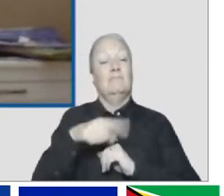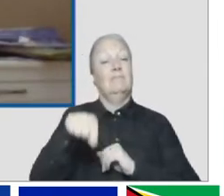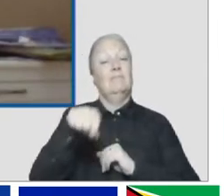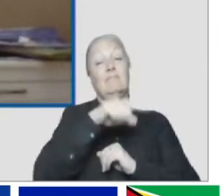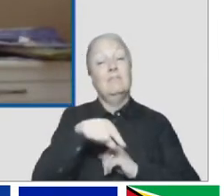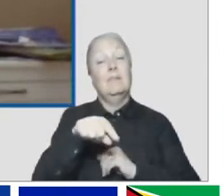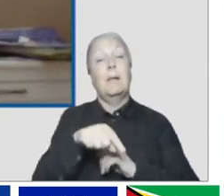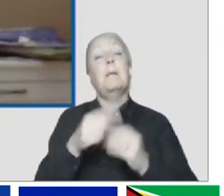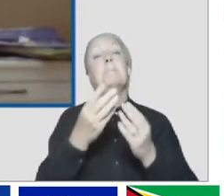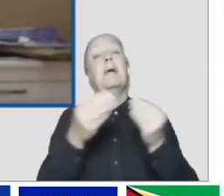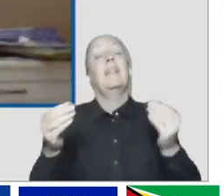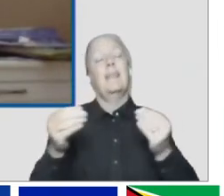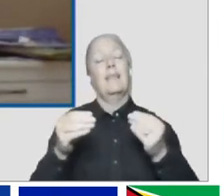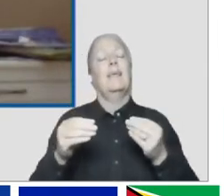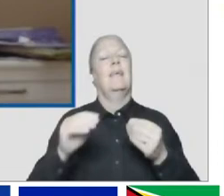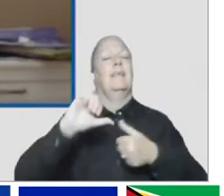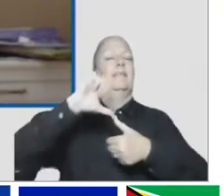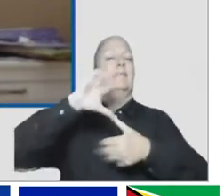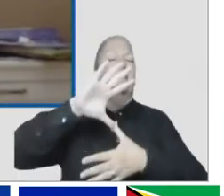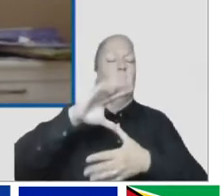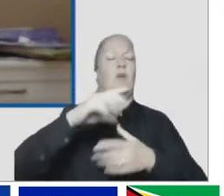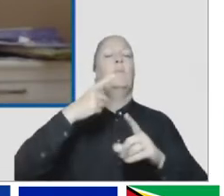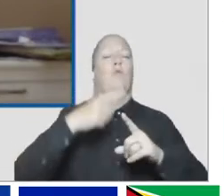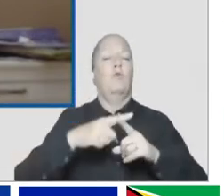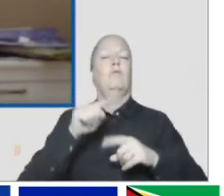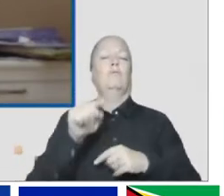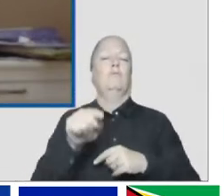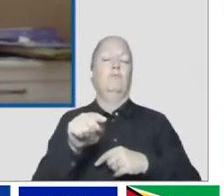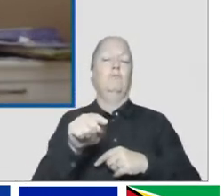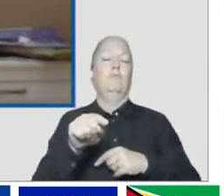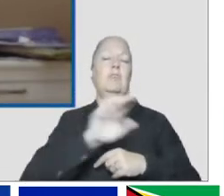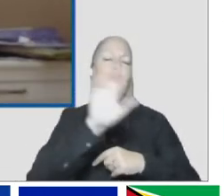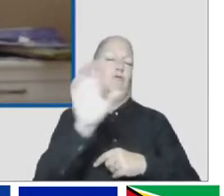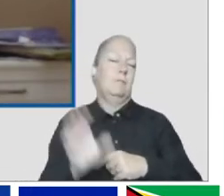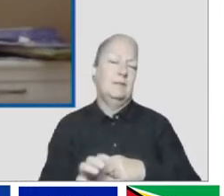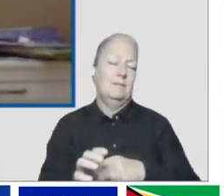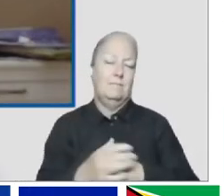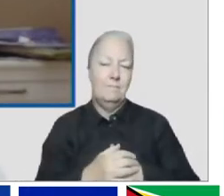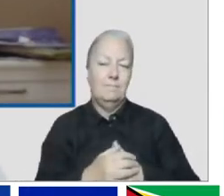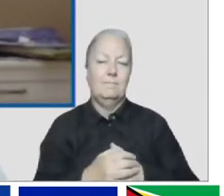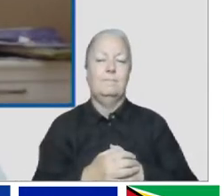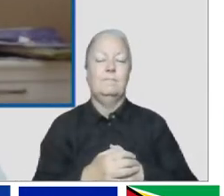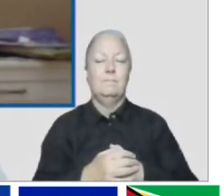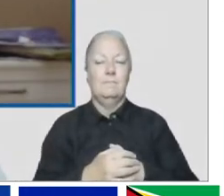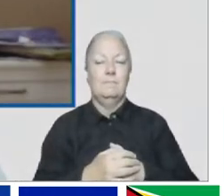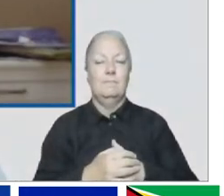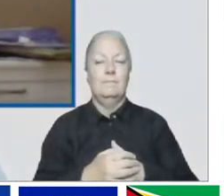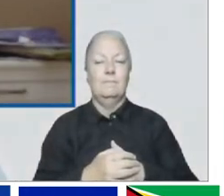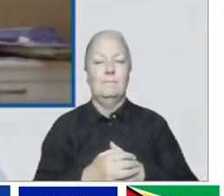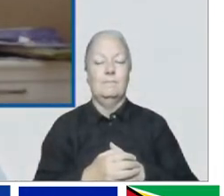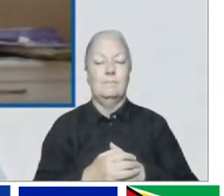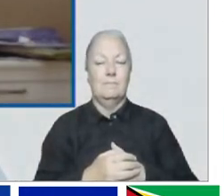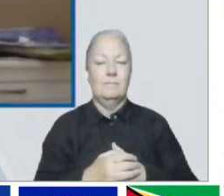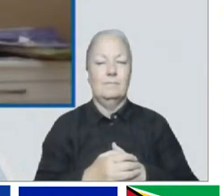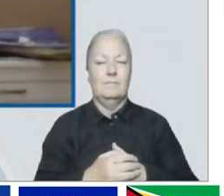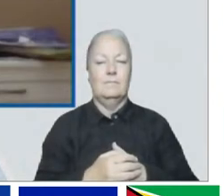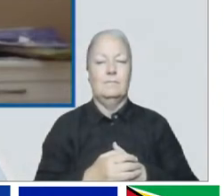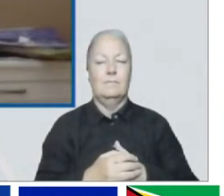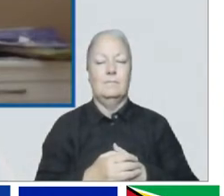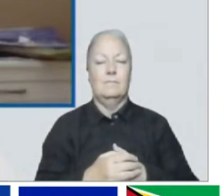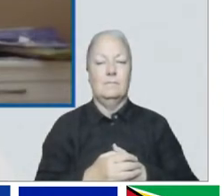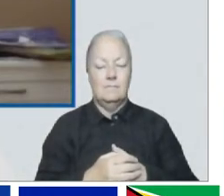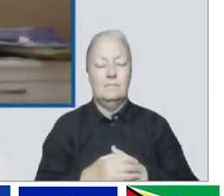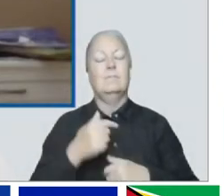Caribbean region. And it is a real, real learning to listen to you. Let me just capture what I